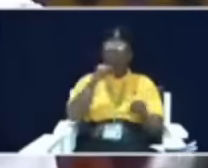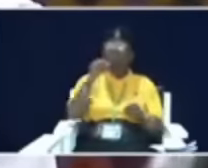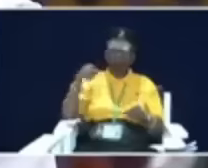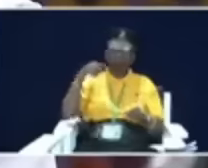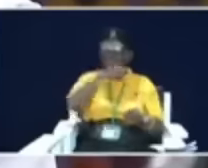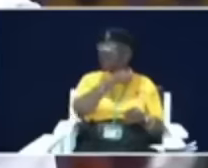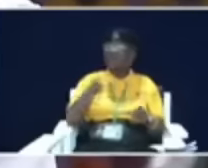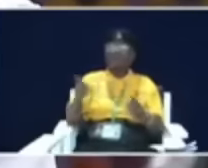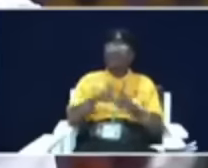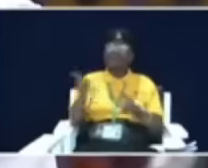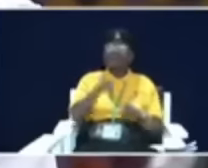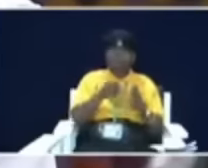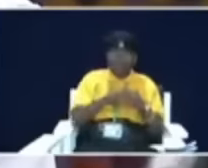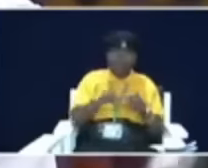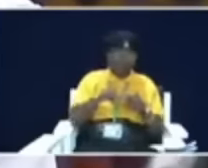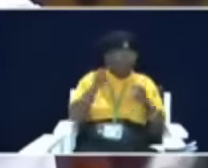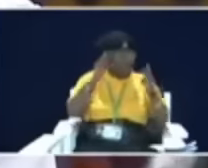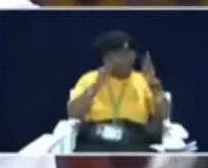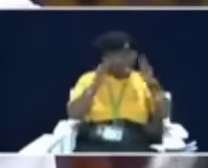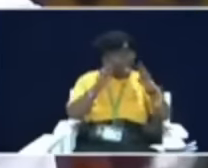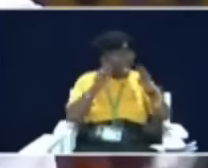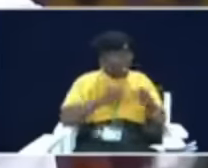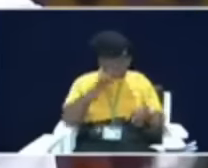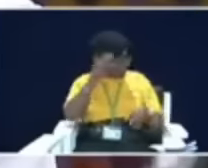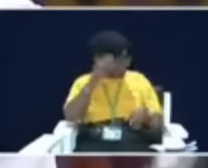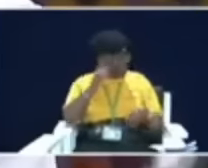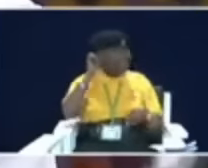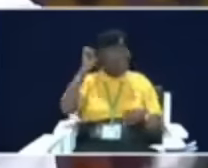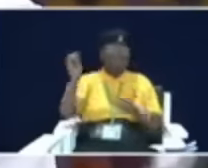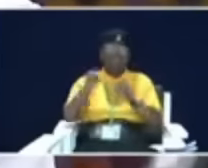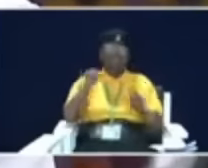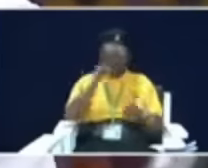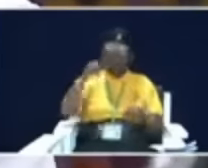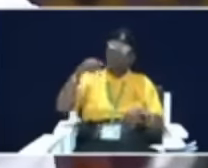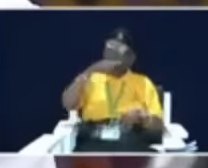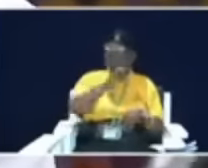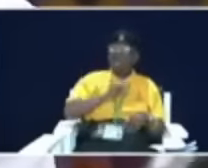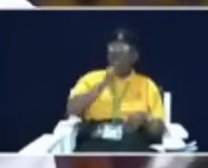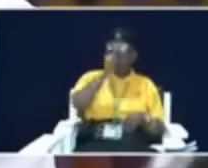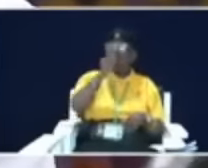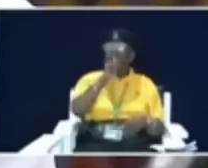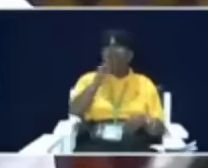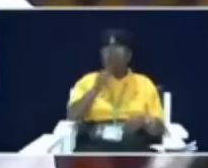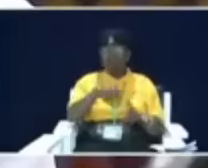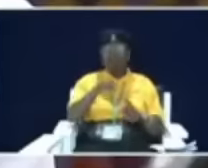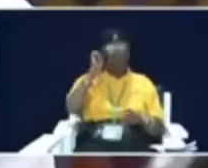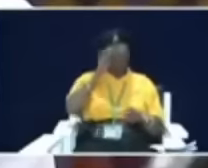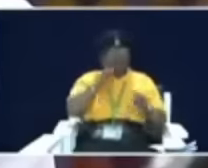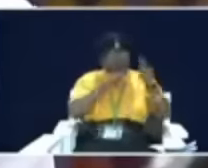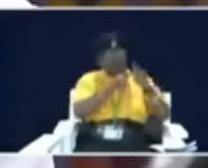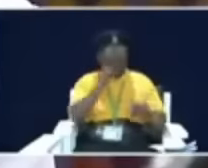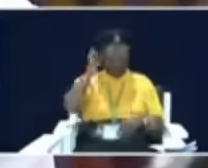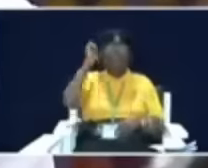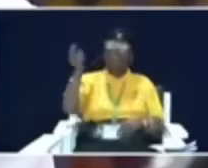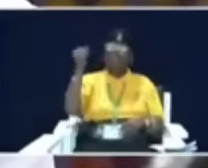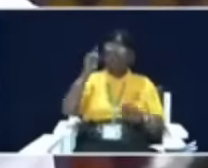wonder, I know he didn't lie. I'm sure that when he prophesied, he was talking